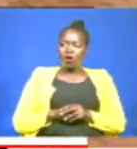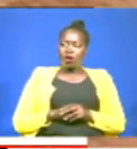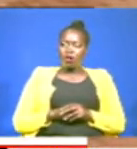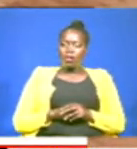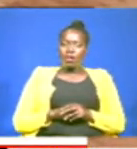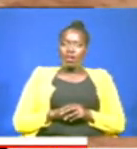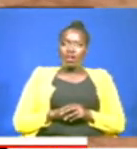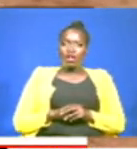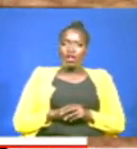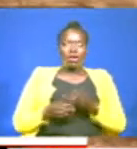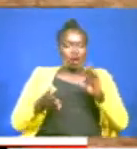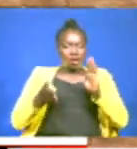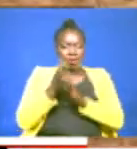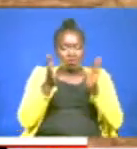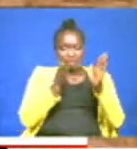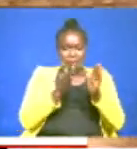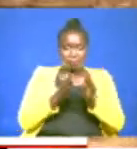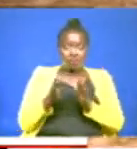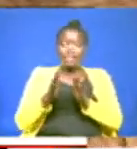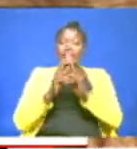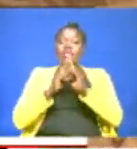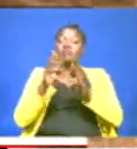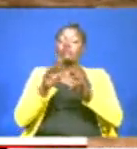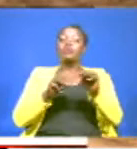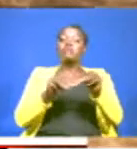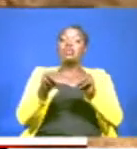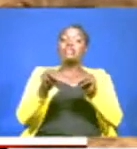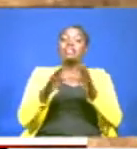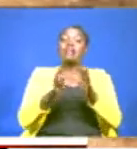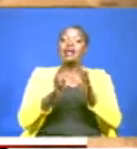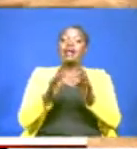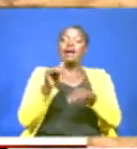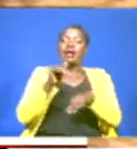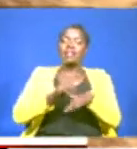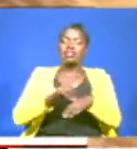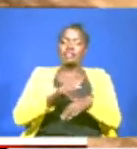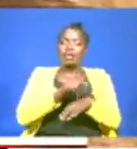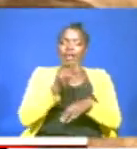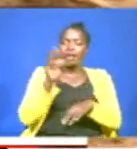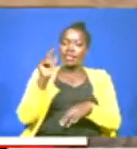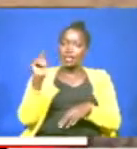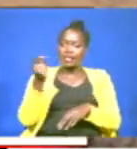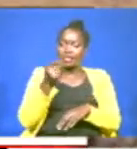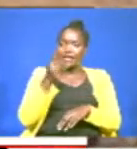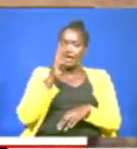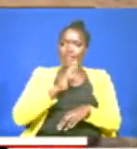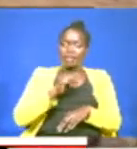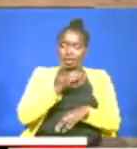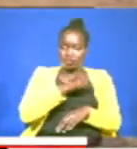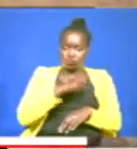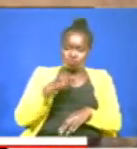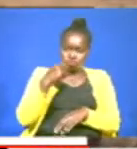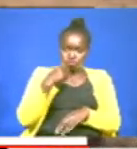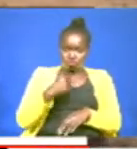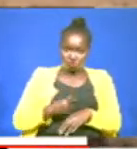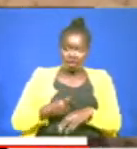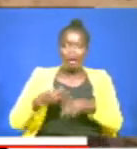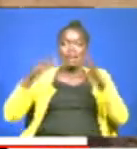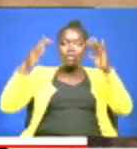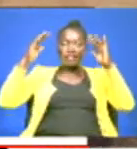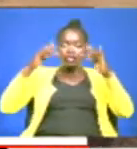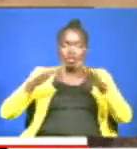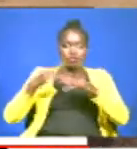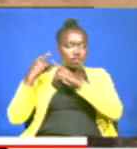The Emergency Preparedness and Response Manager at the Kenya Red Cross, Venant Ndegila, says the rainfall experience in parts of the